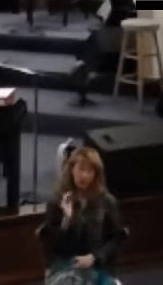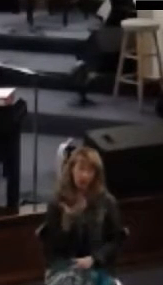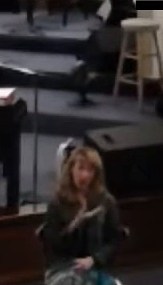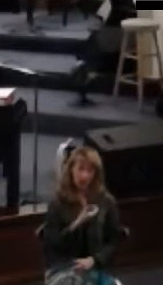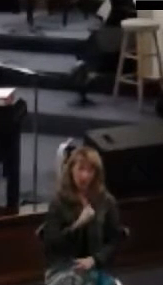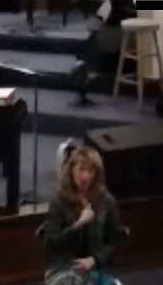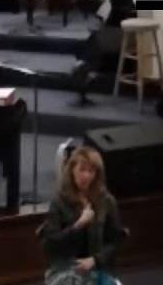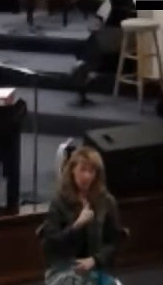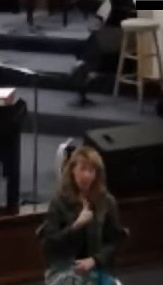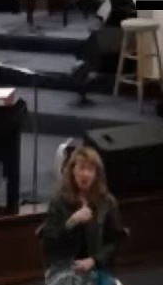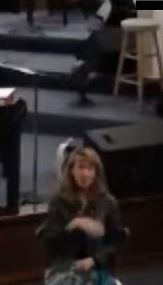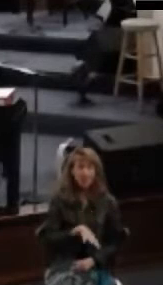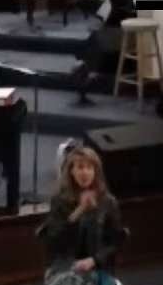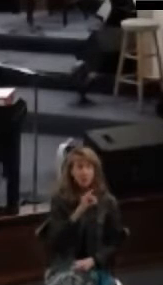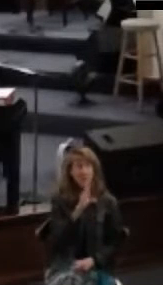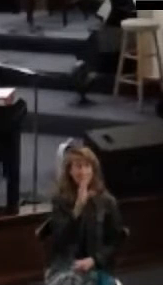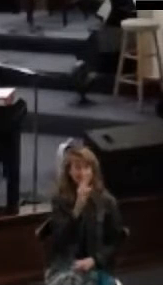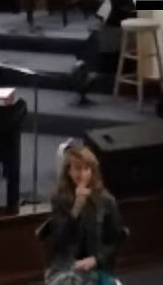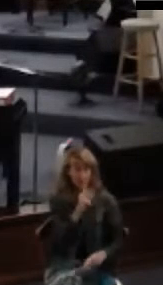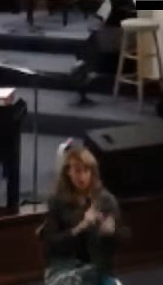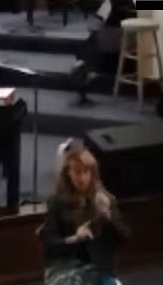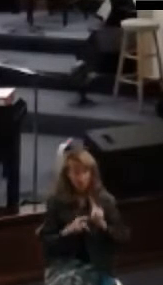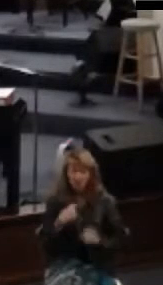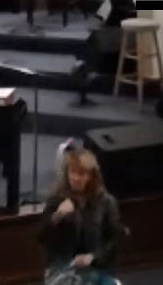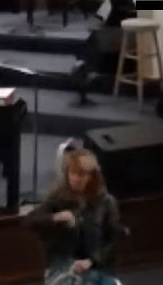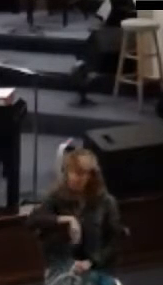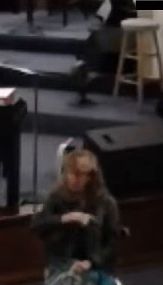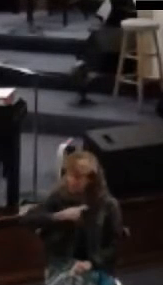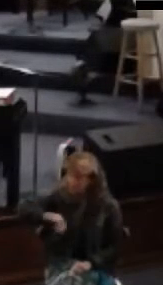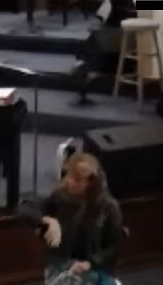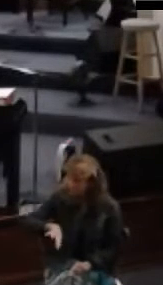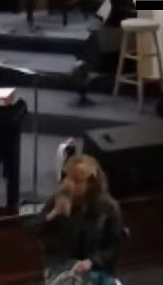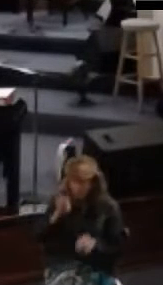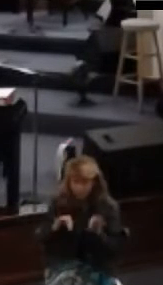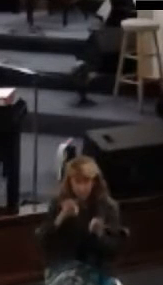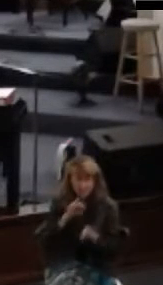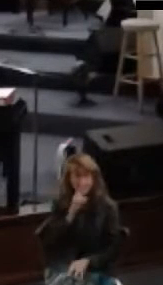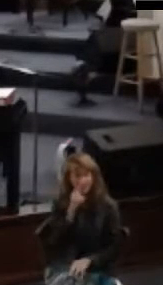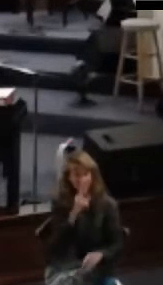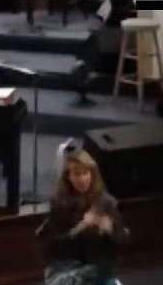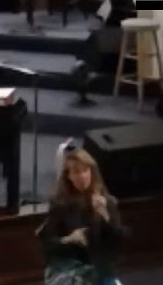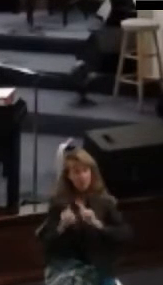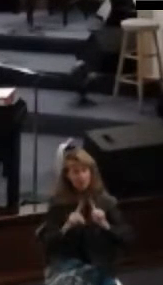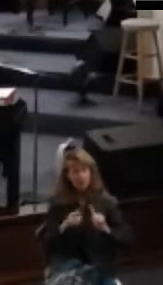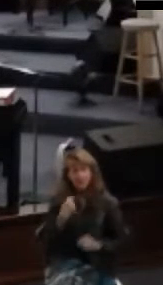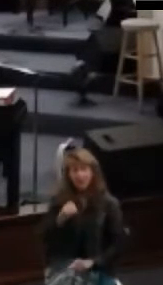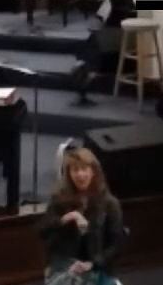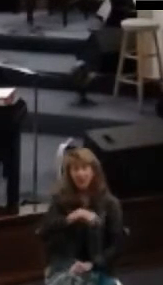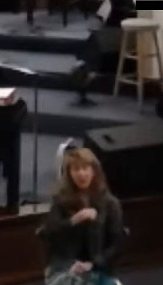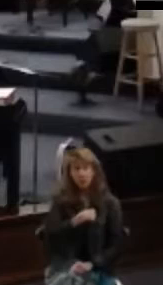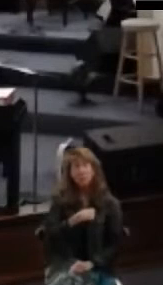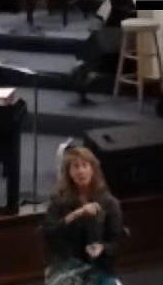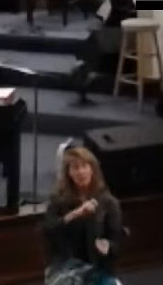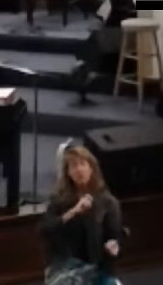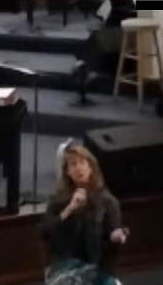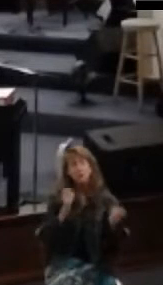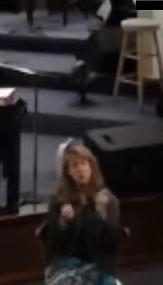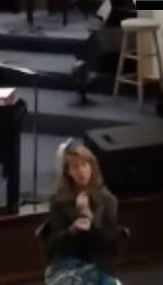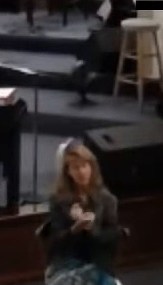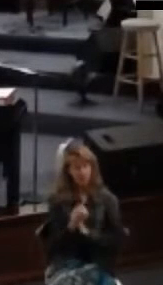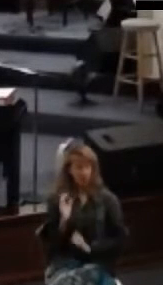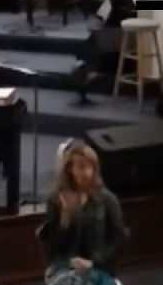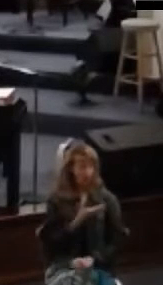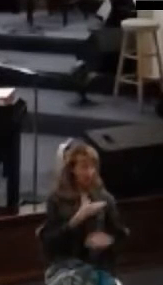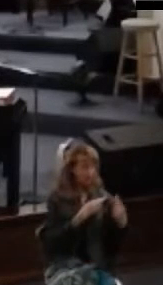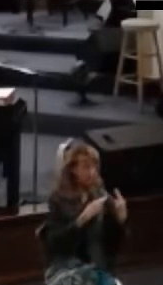7 men from among you who are known to be full of the Spirit and wisdom, and we will turn this responsibility over to